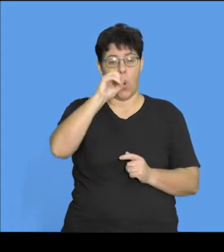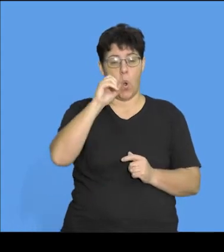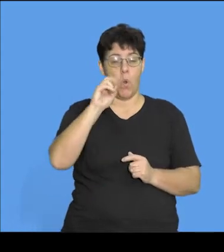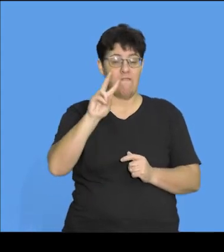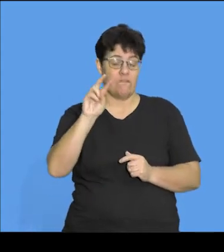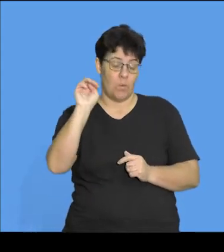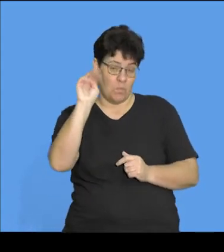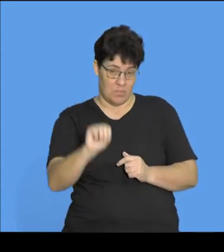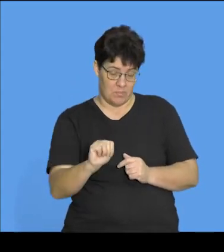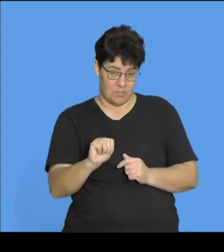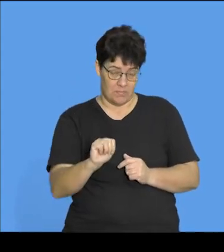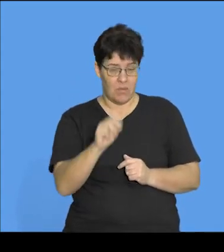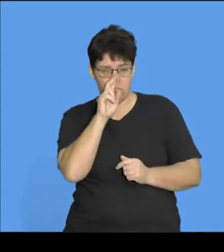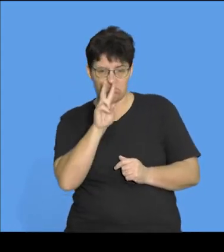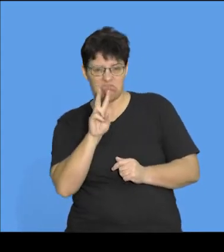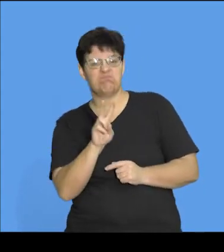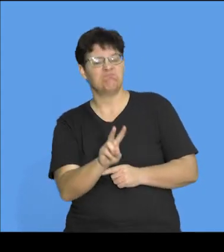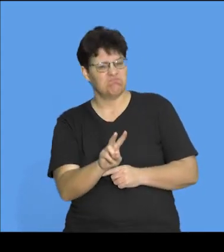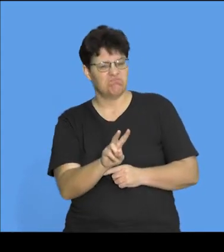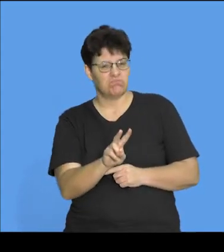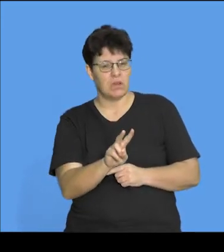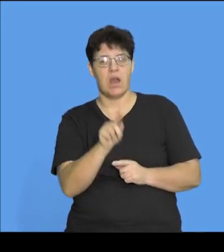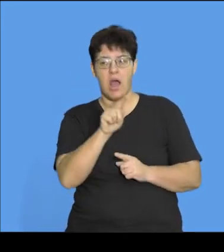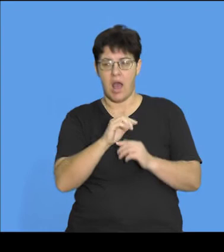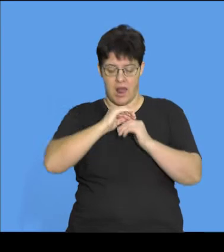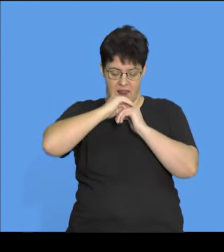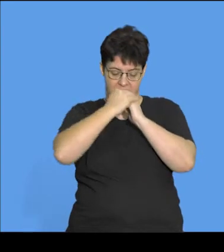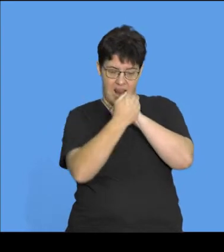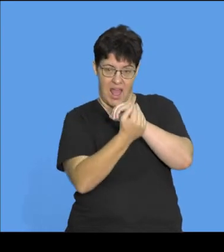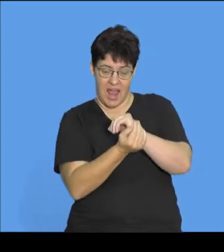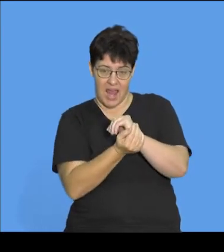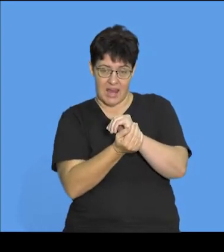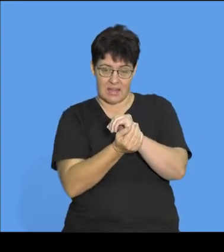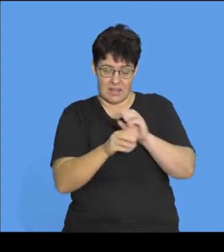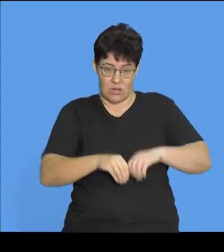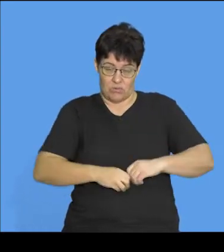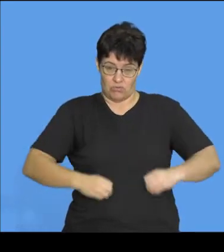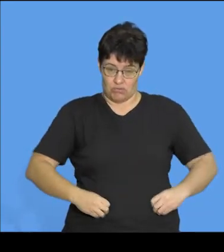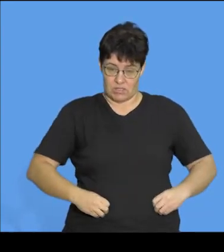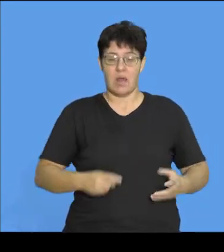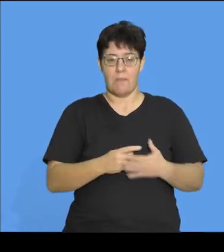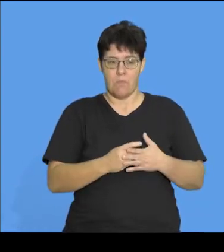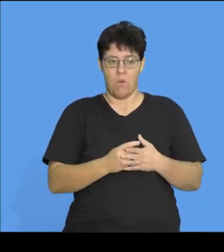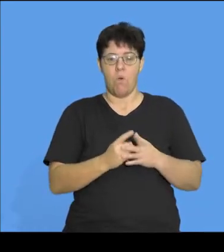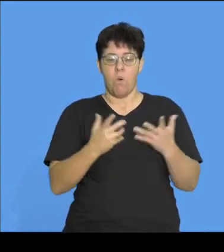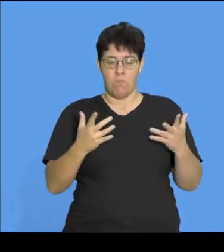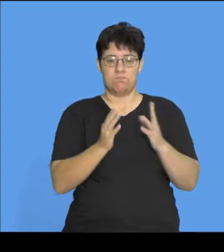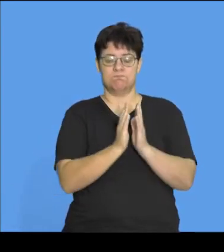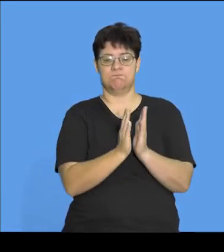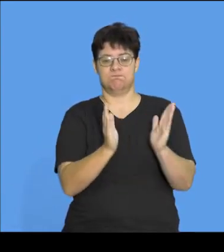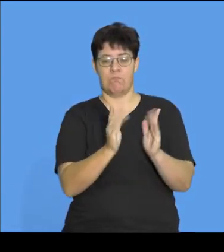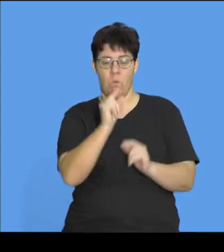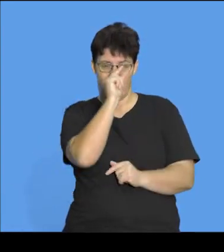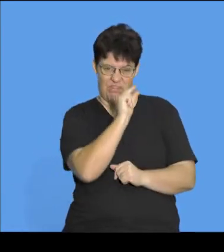the ovary, we see that the endometrial lining of the uterus begins to become vascular or